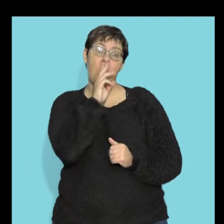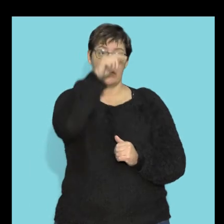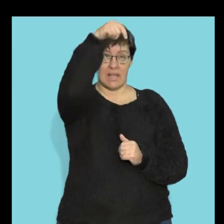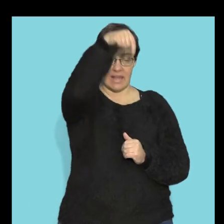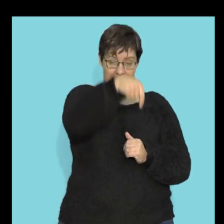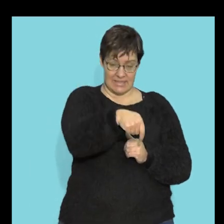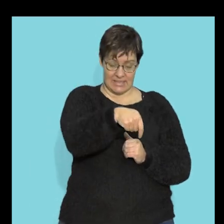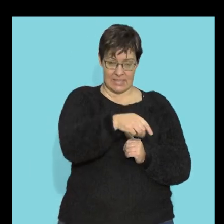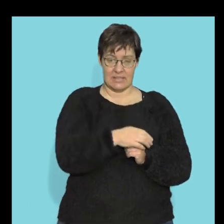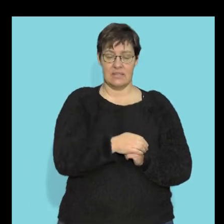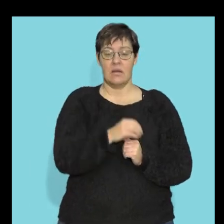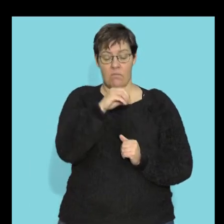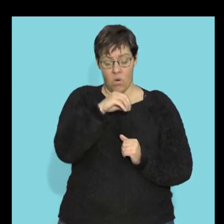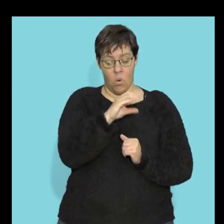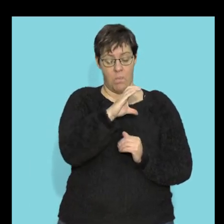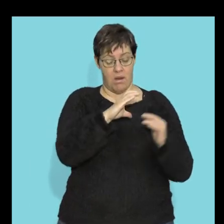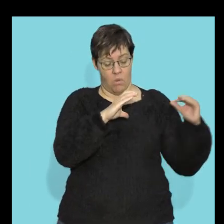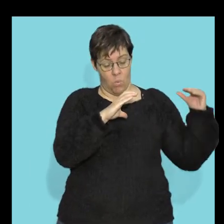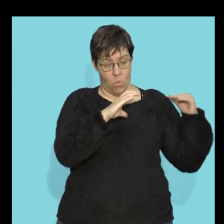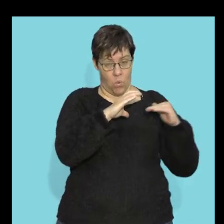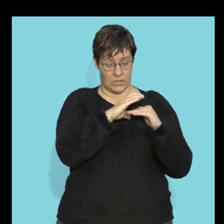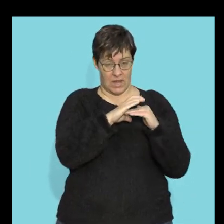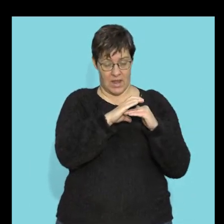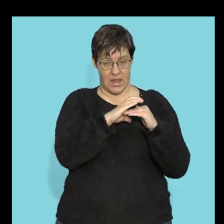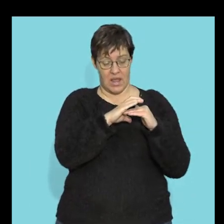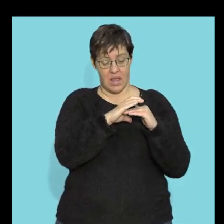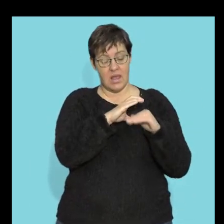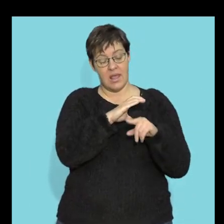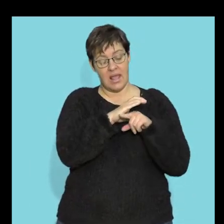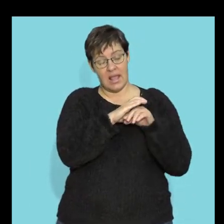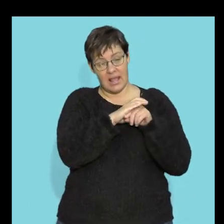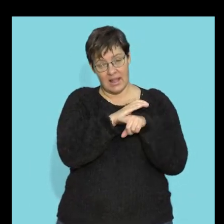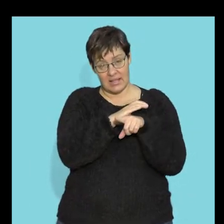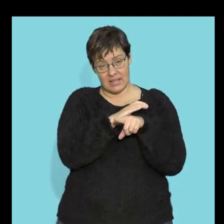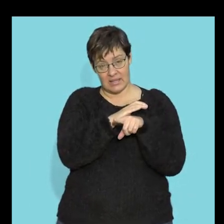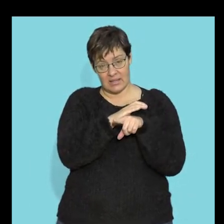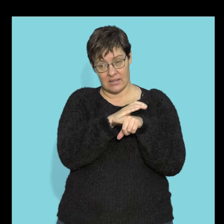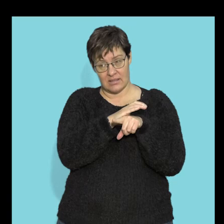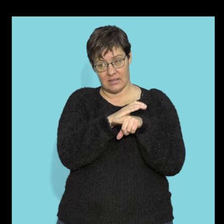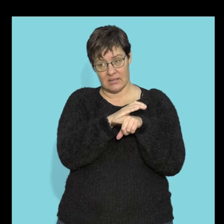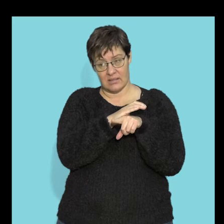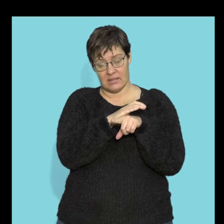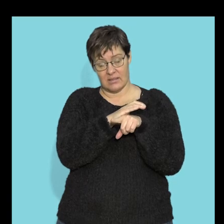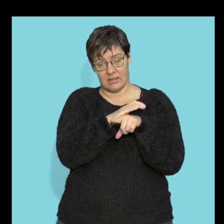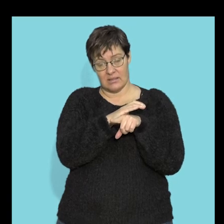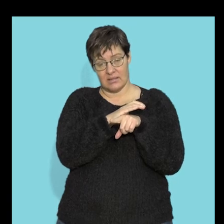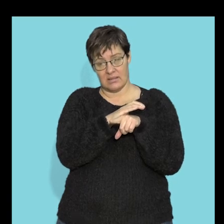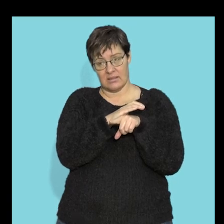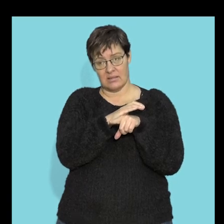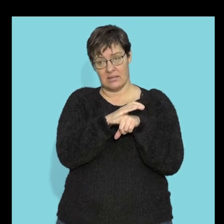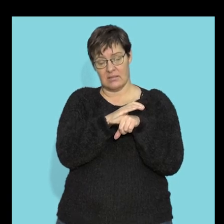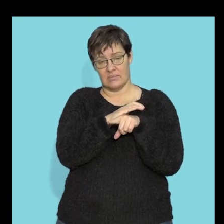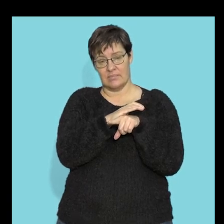comes in, all right, the mouth is open, and the gills over here are going to be, well, the apicular